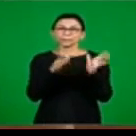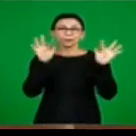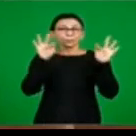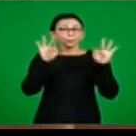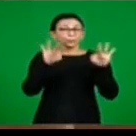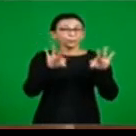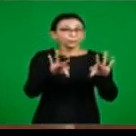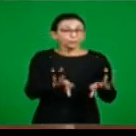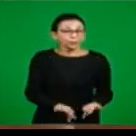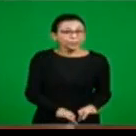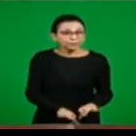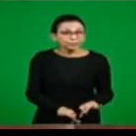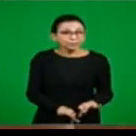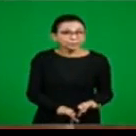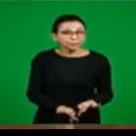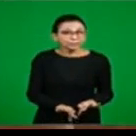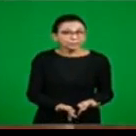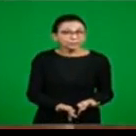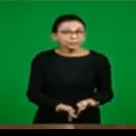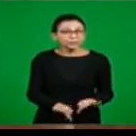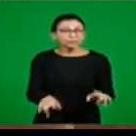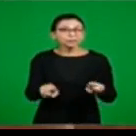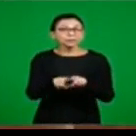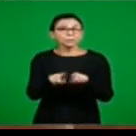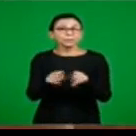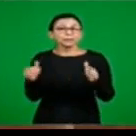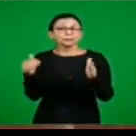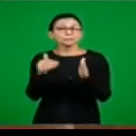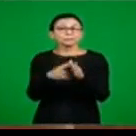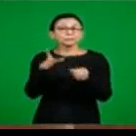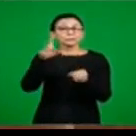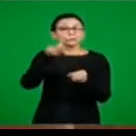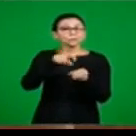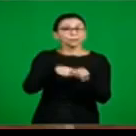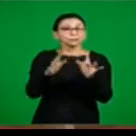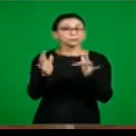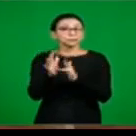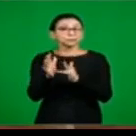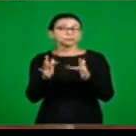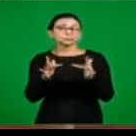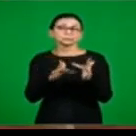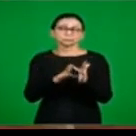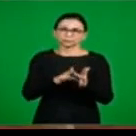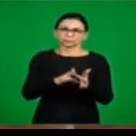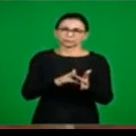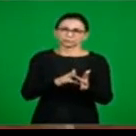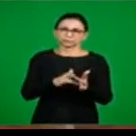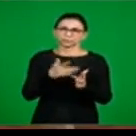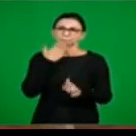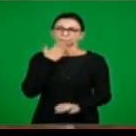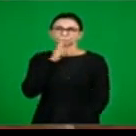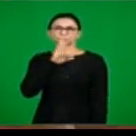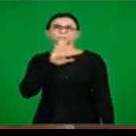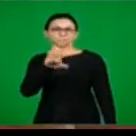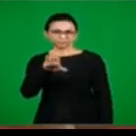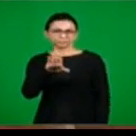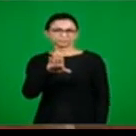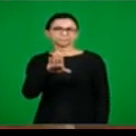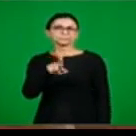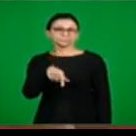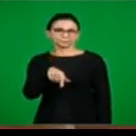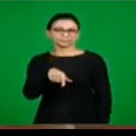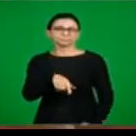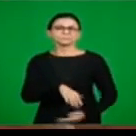until the end, and until the day when in which God will come, that Jesus comes. So here is